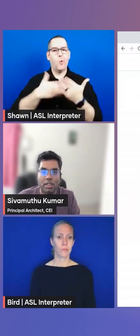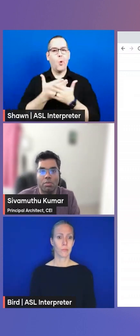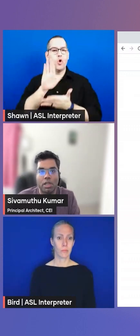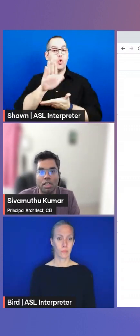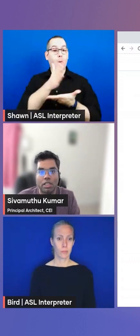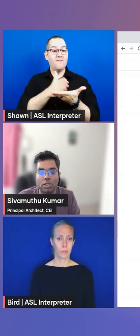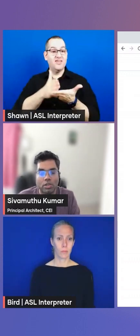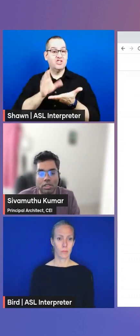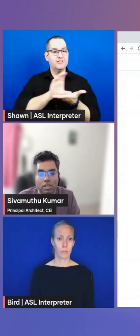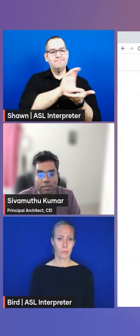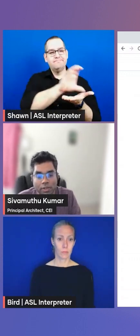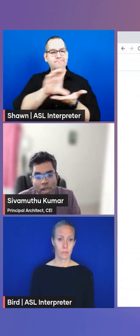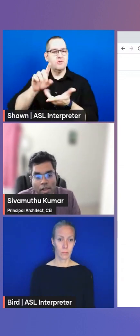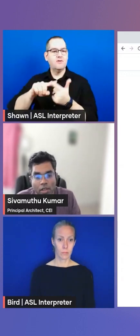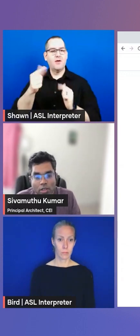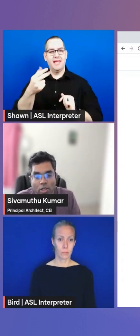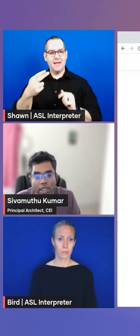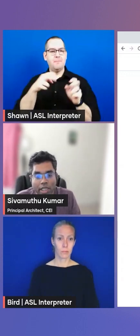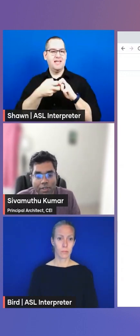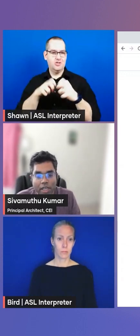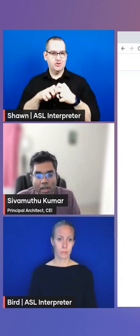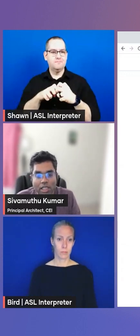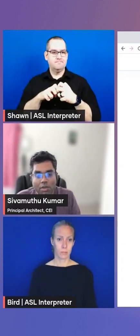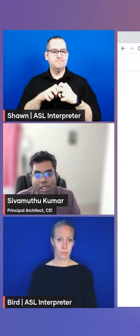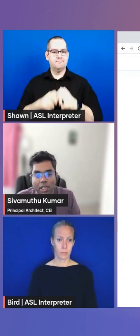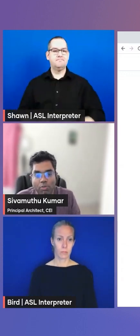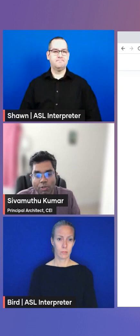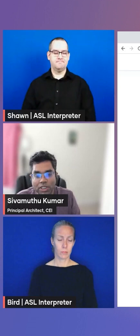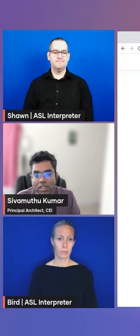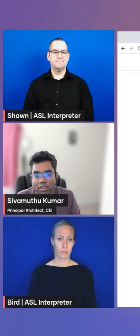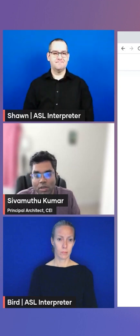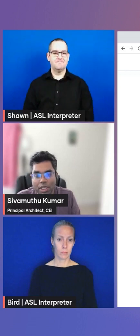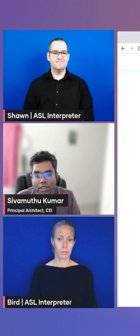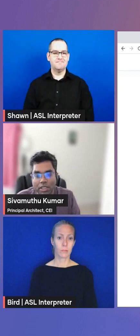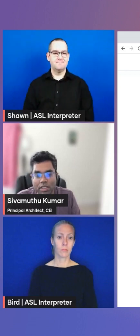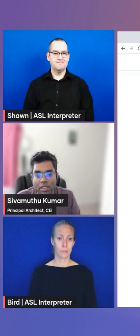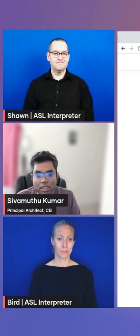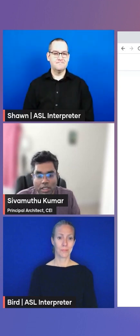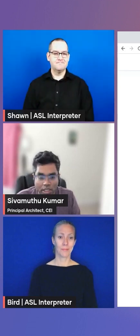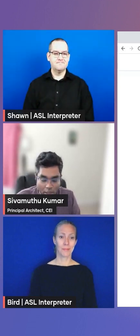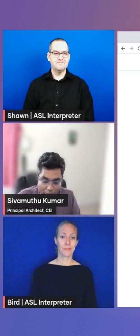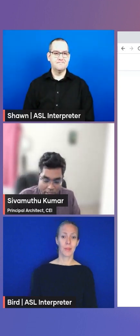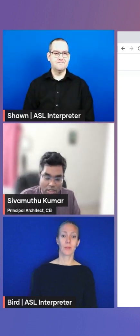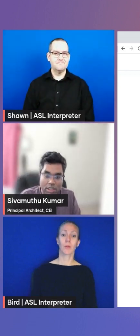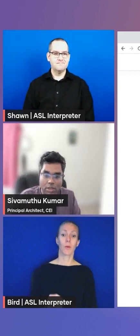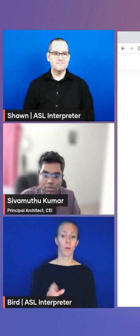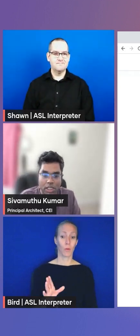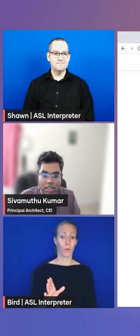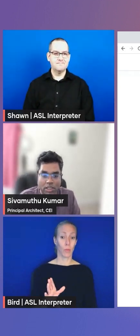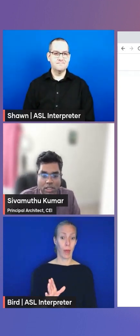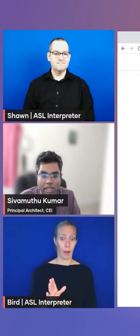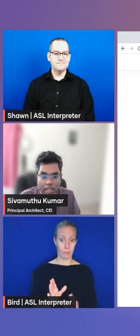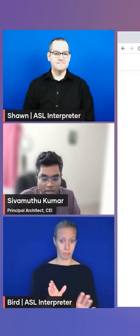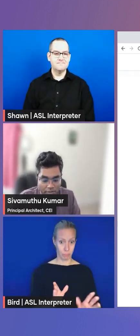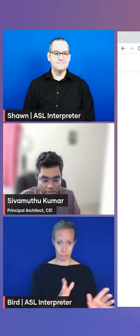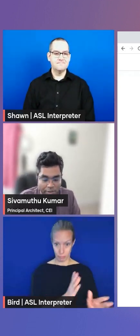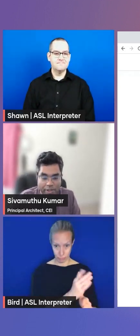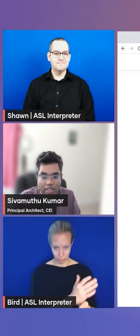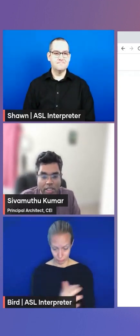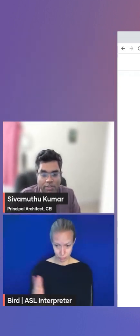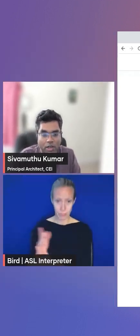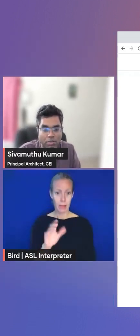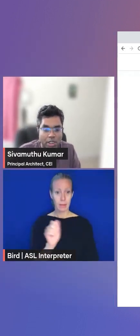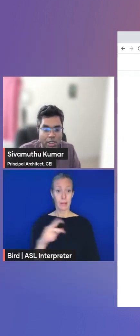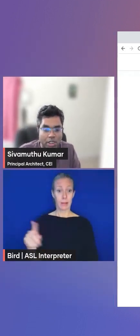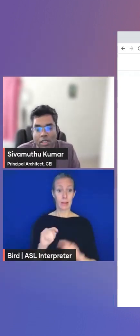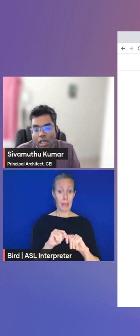from the GitHub issue itself. So here we got the comment like provisioning is completed. Then the application team, they just like